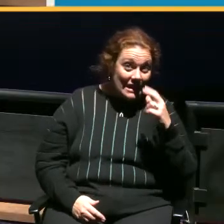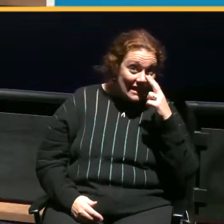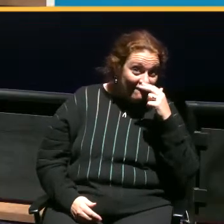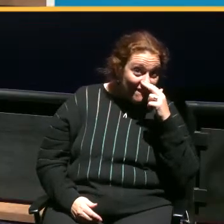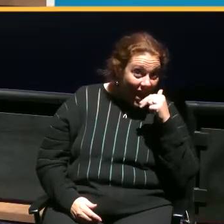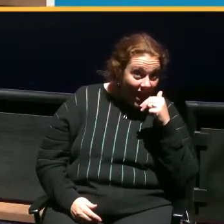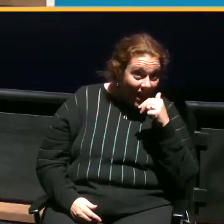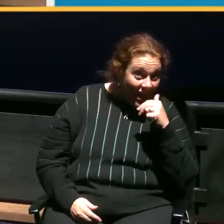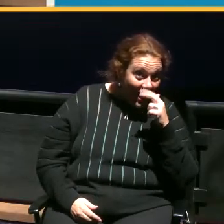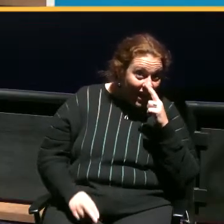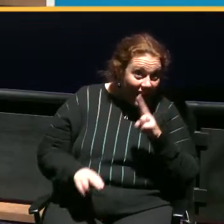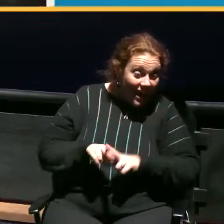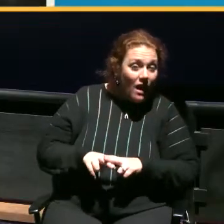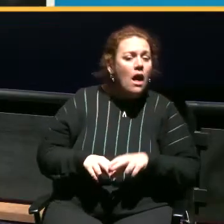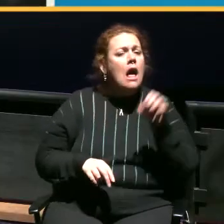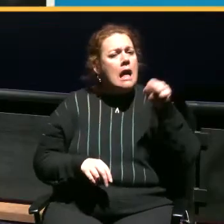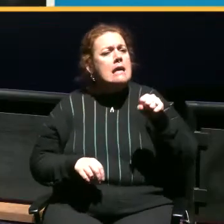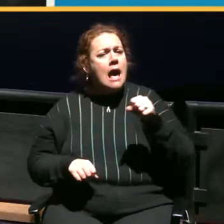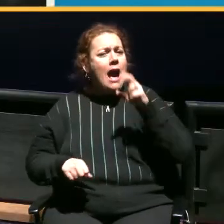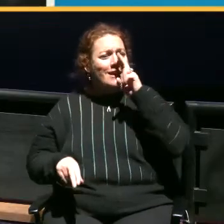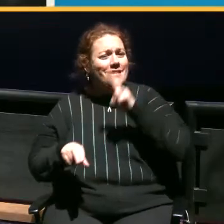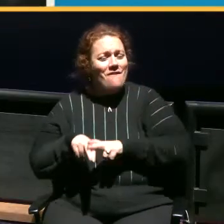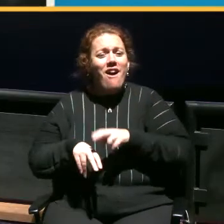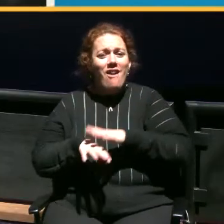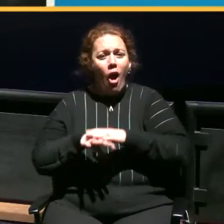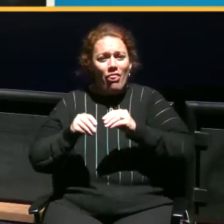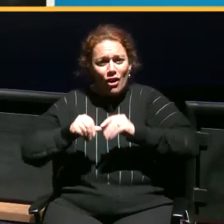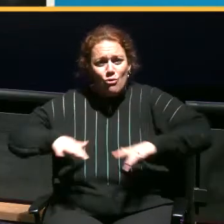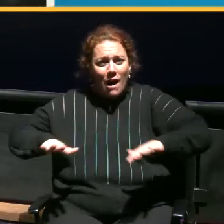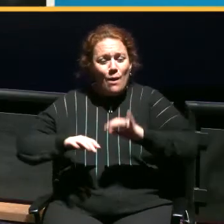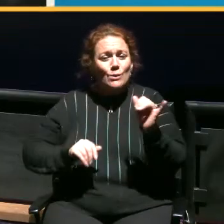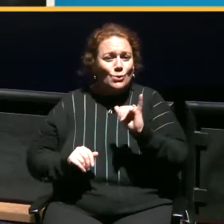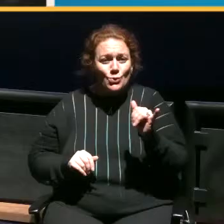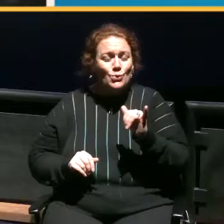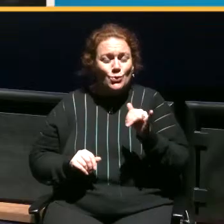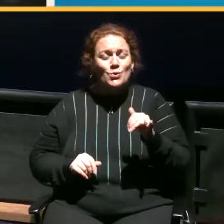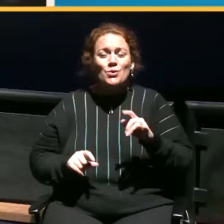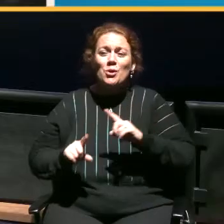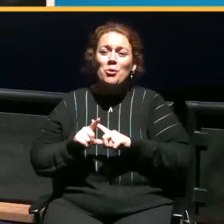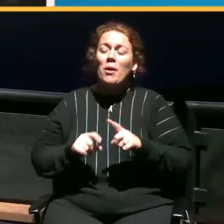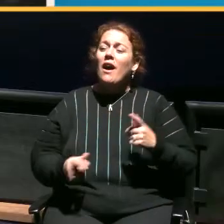Yeah, it's a lot of fun. It's fun on the ground too. We had a lot of fun with our training and doing that.